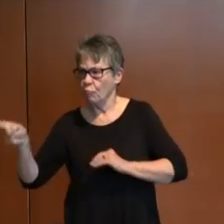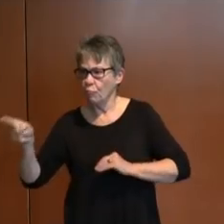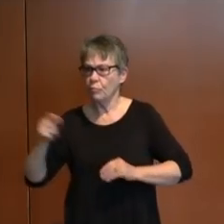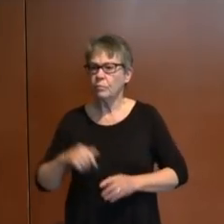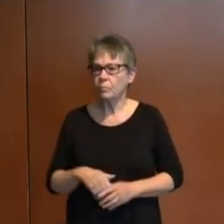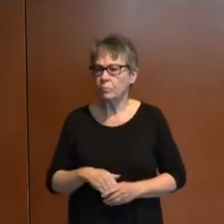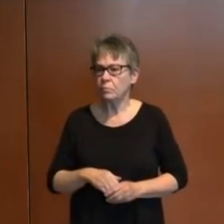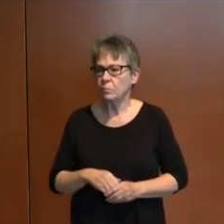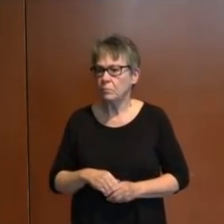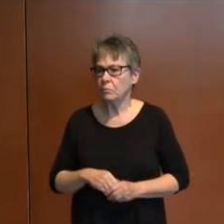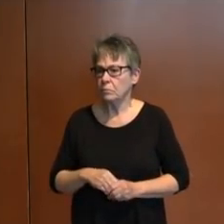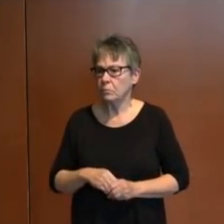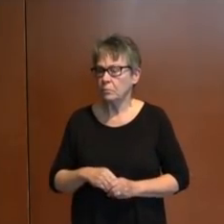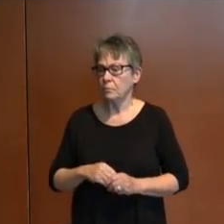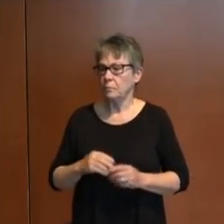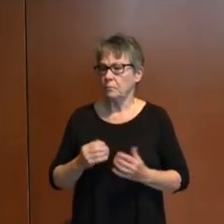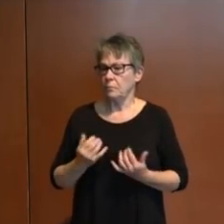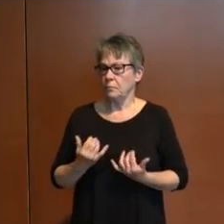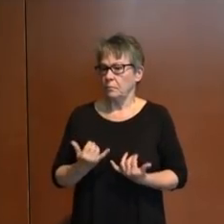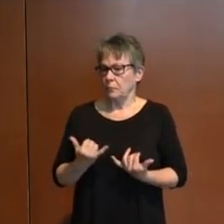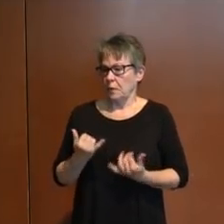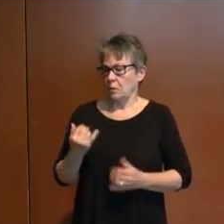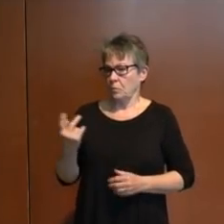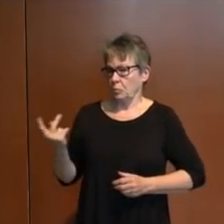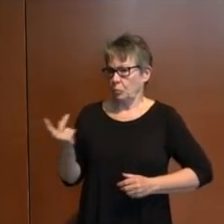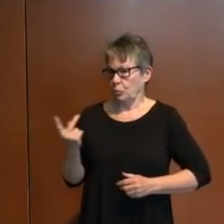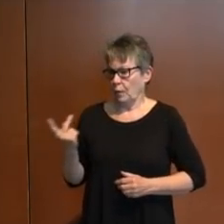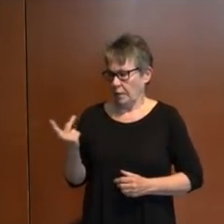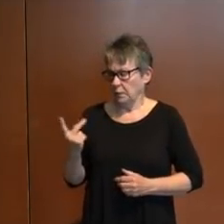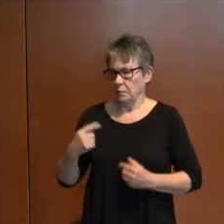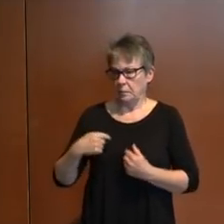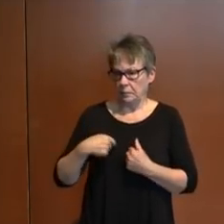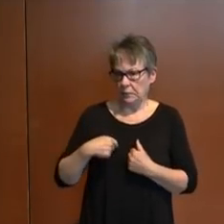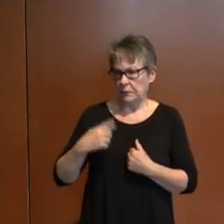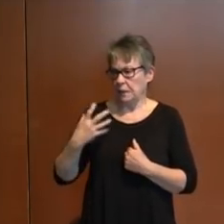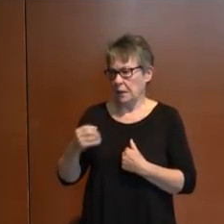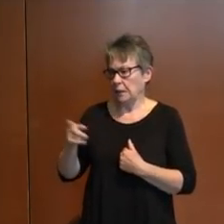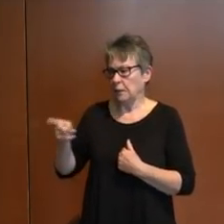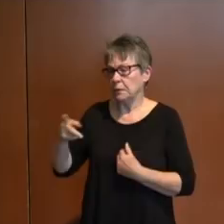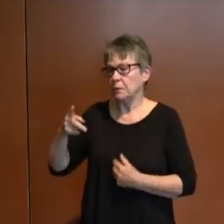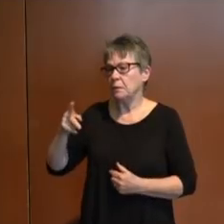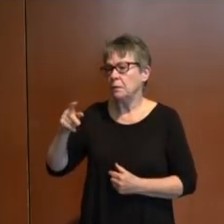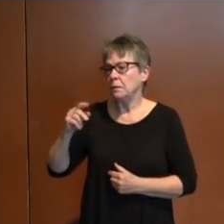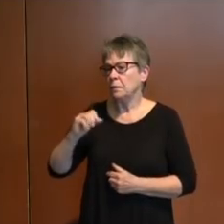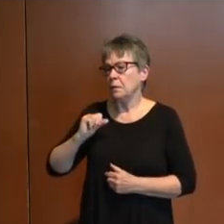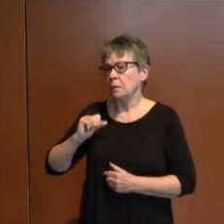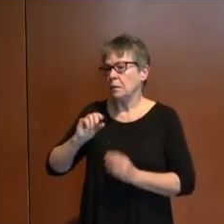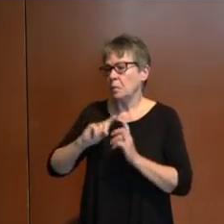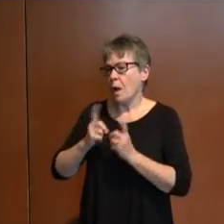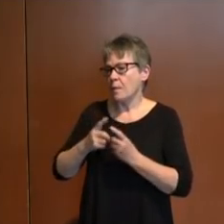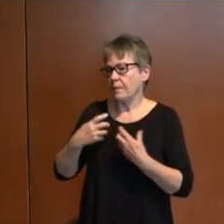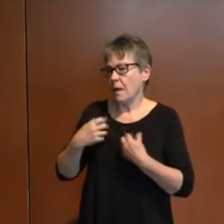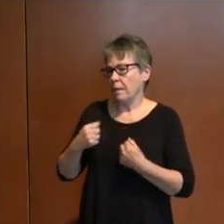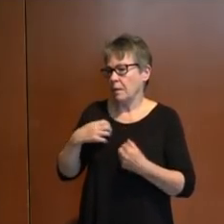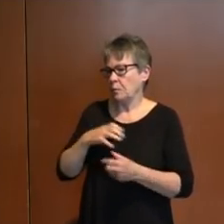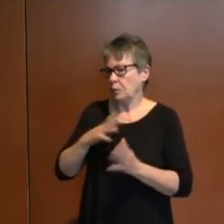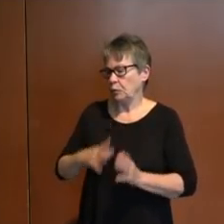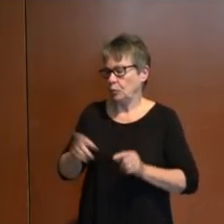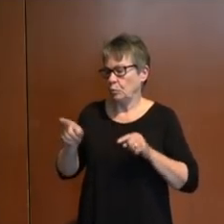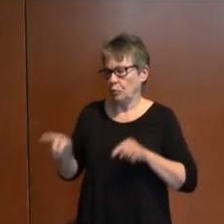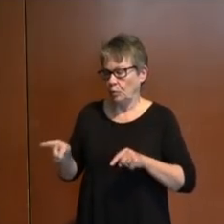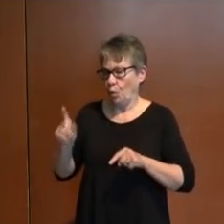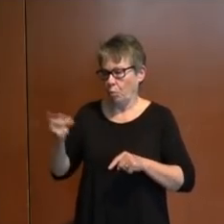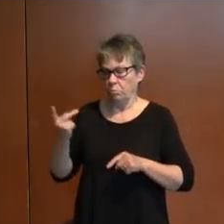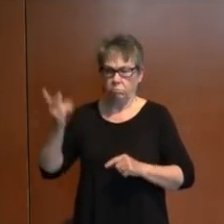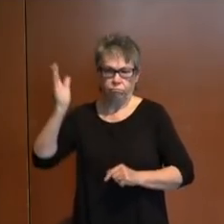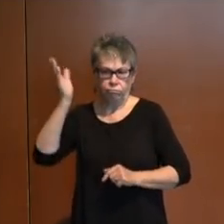be joined by other team members who will also augment as needed. A couple of things. We